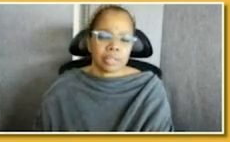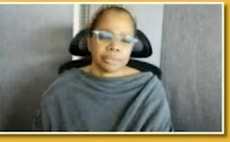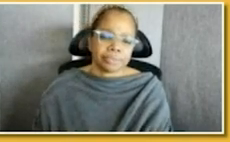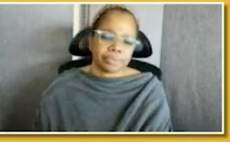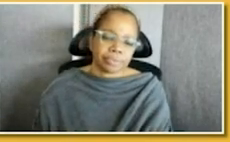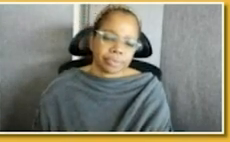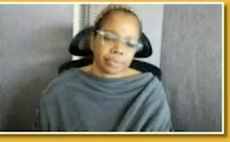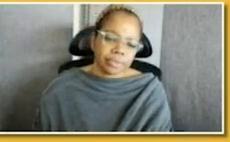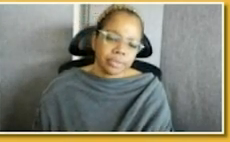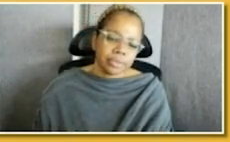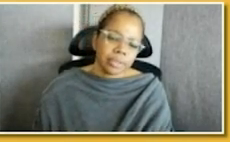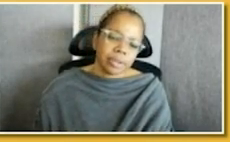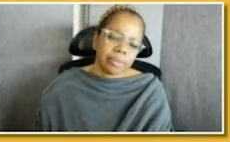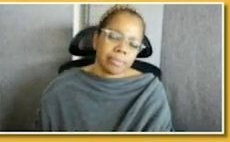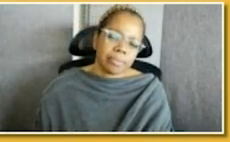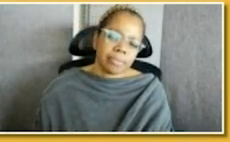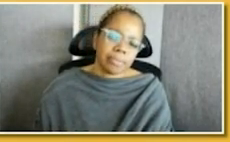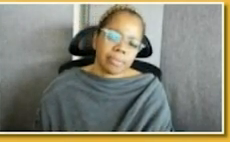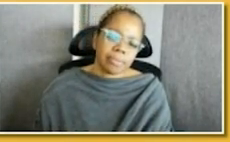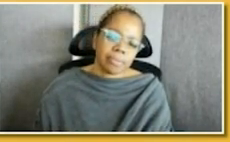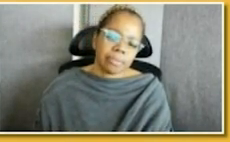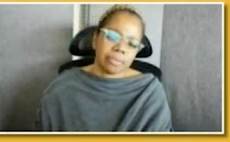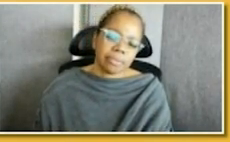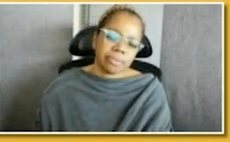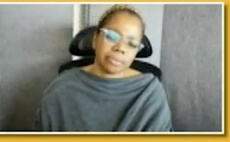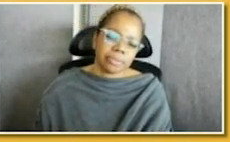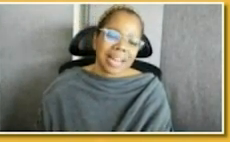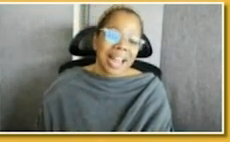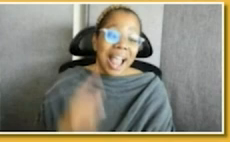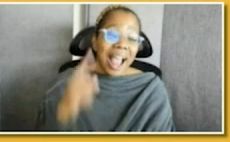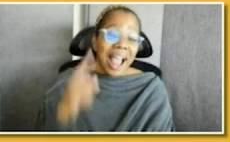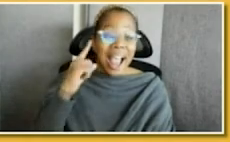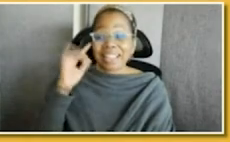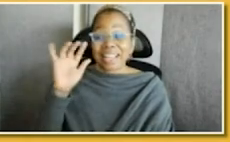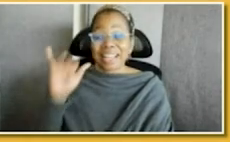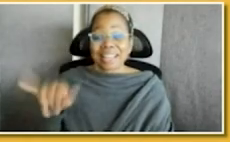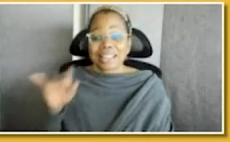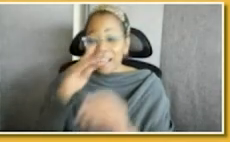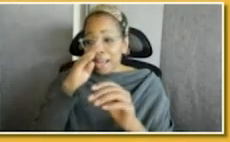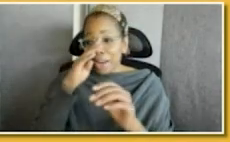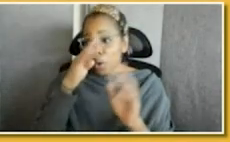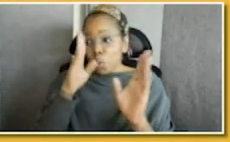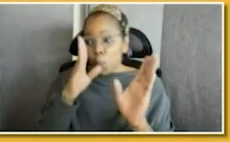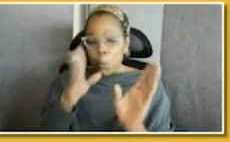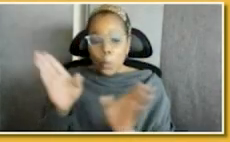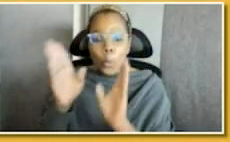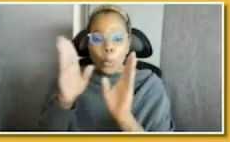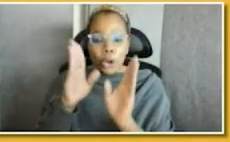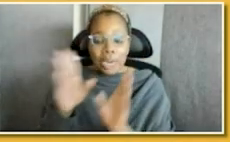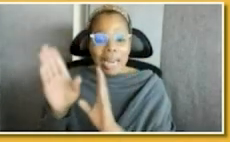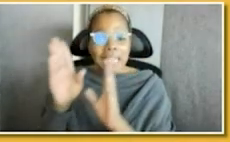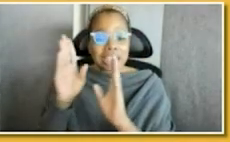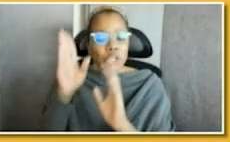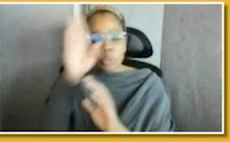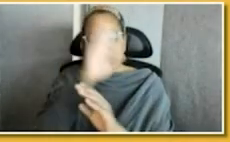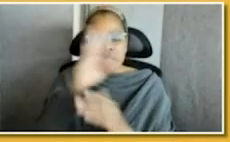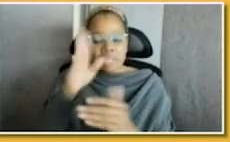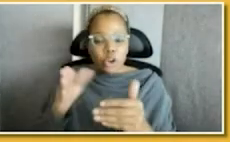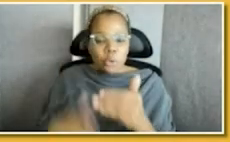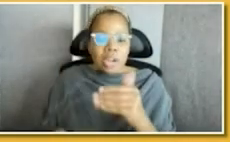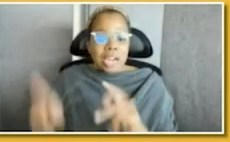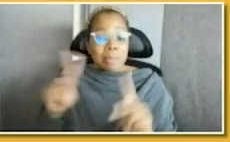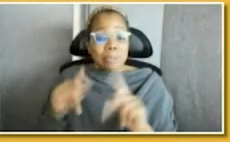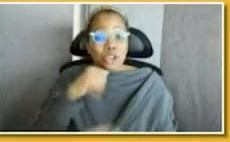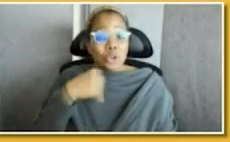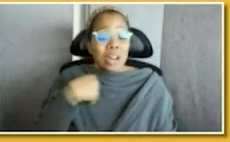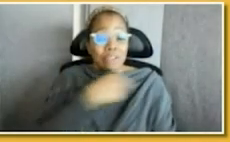Well, as far as I think that organizing will never go away. The people who don't have unions, they really